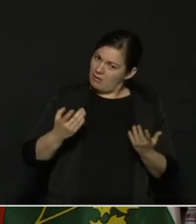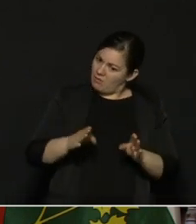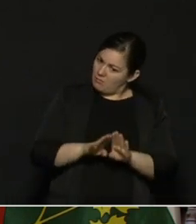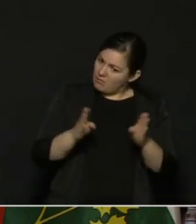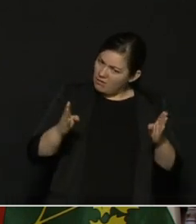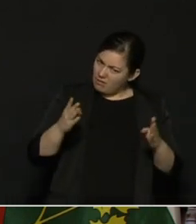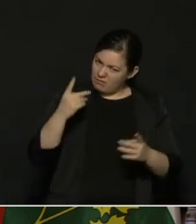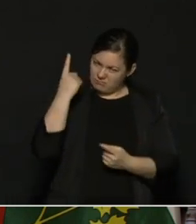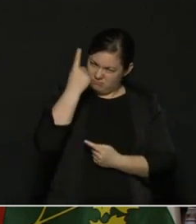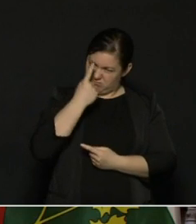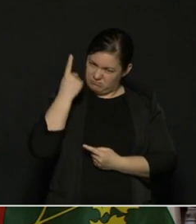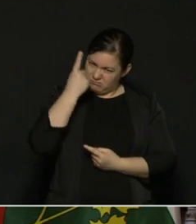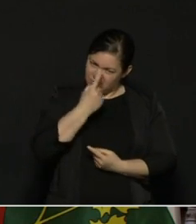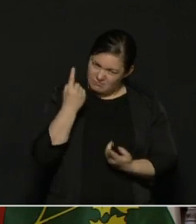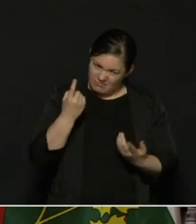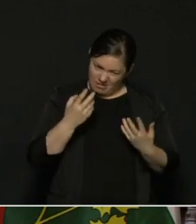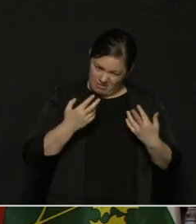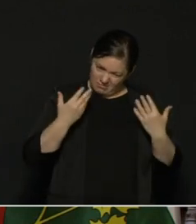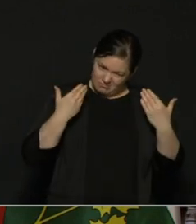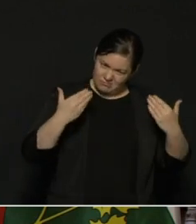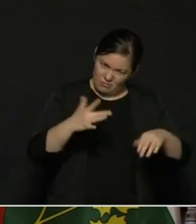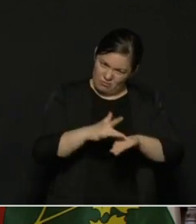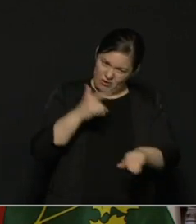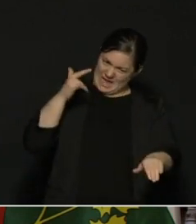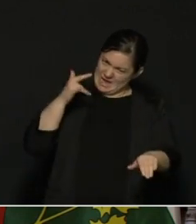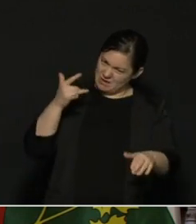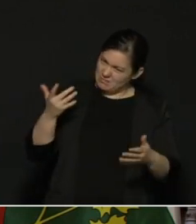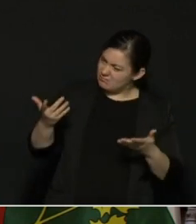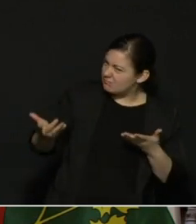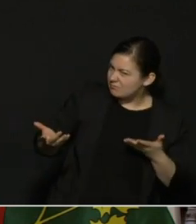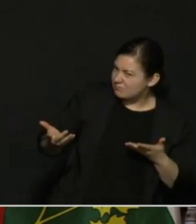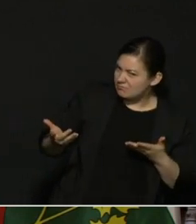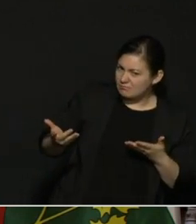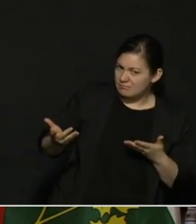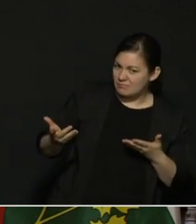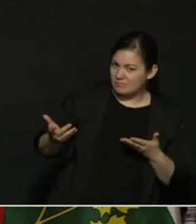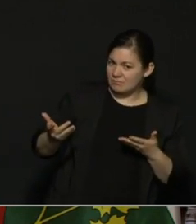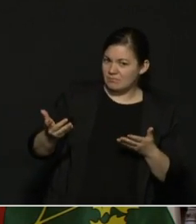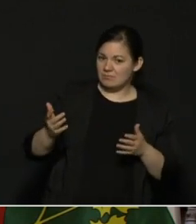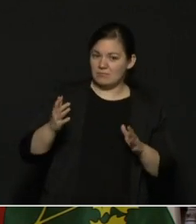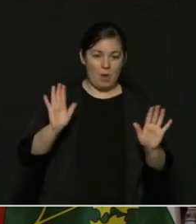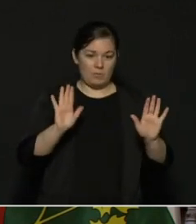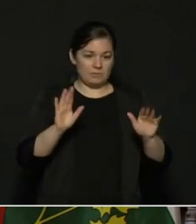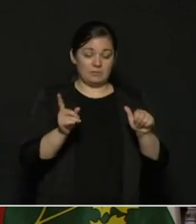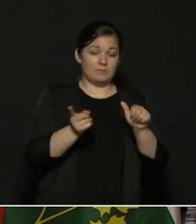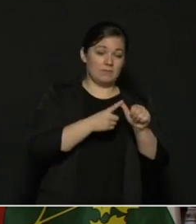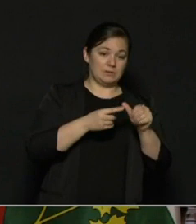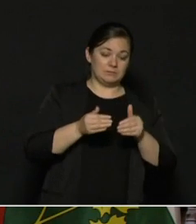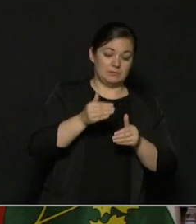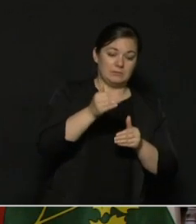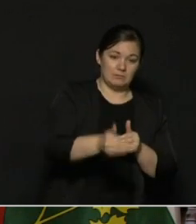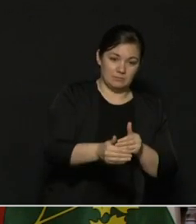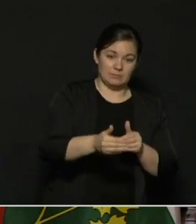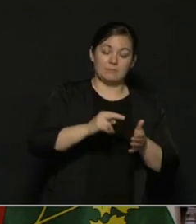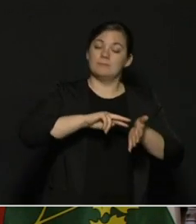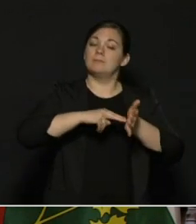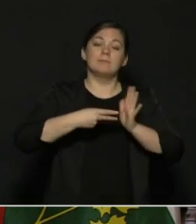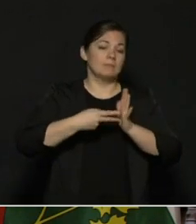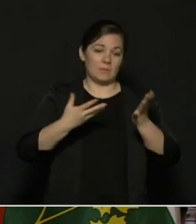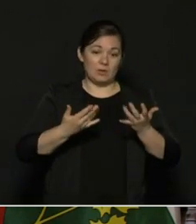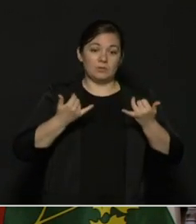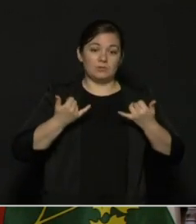stage 1? Stage 1 would be where we relax the current public health measures that we put in, and that's